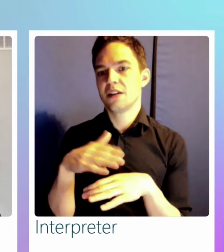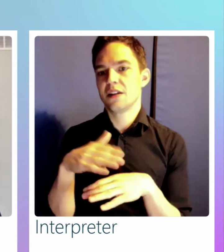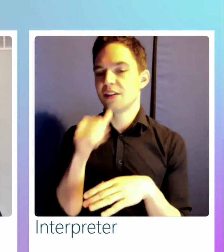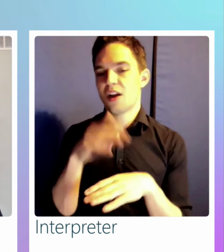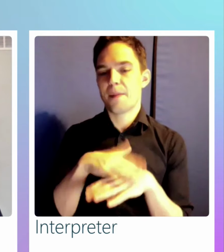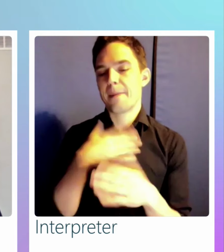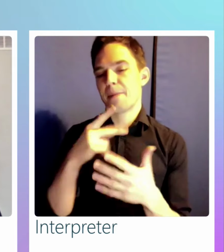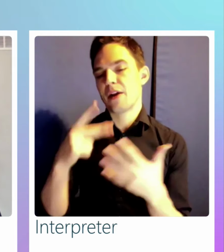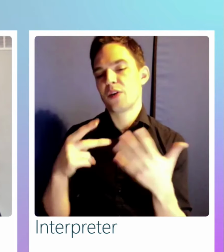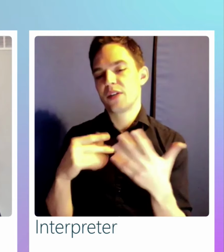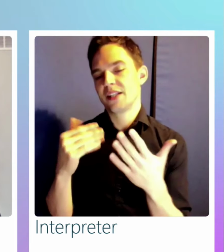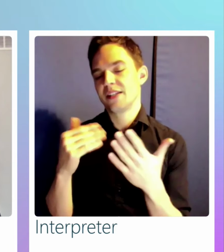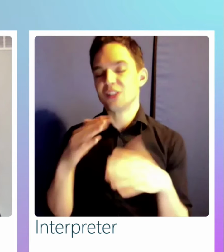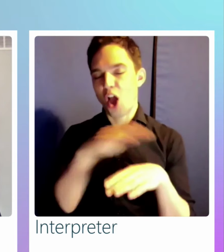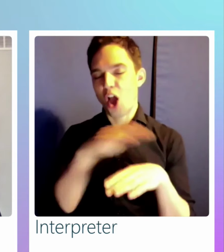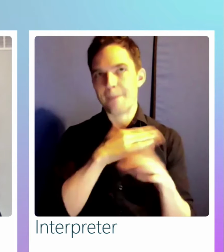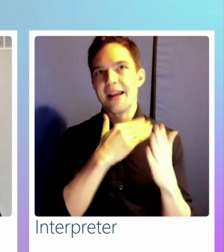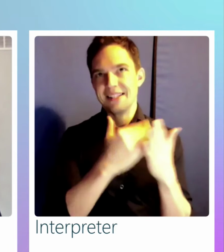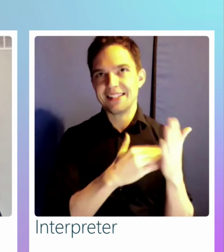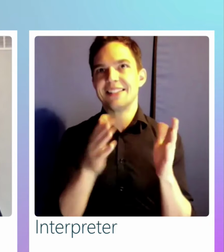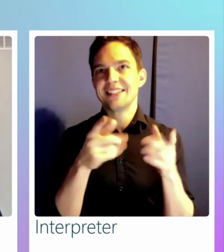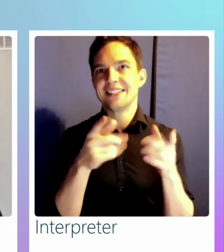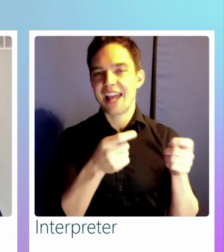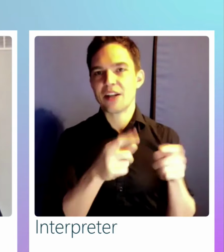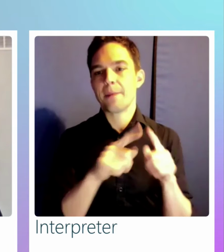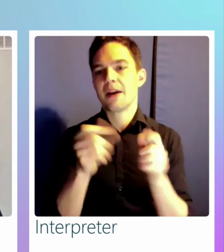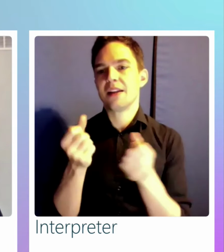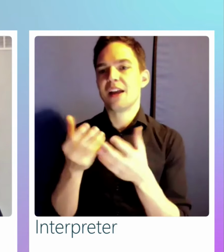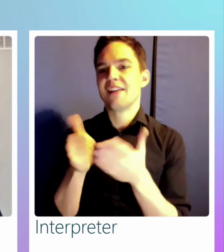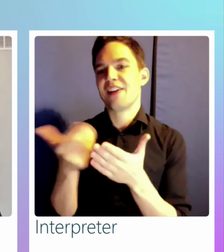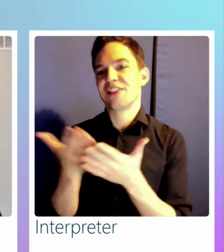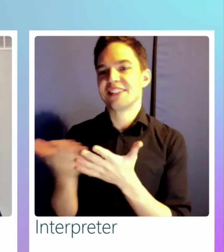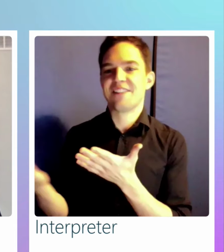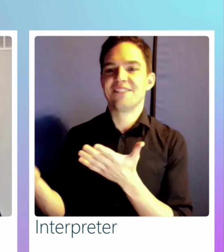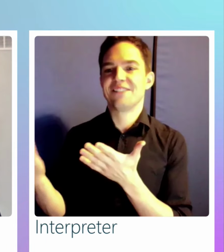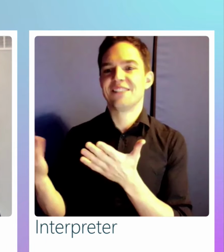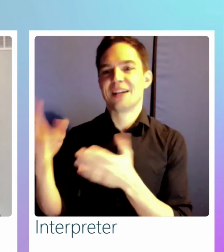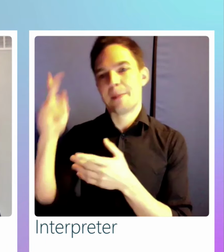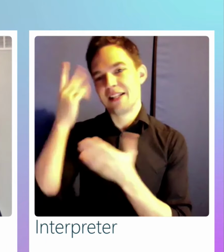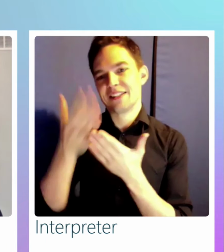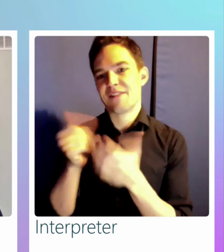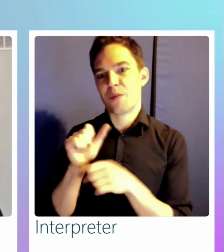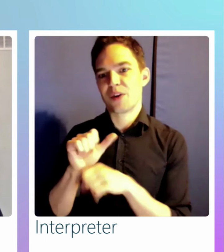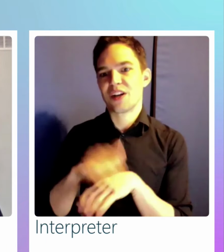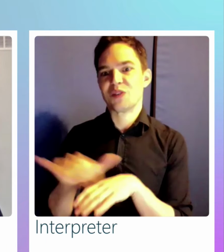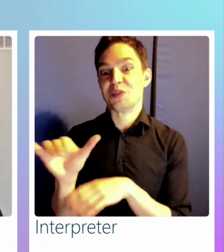to deal with those, but there's lots of other stuff I'm working on too. So.